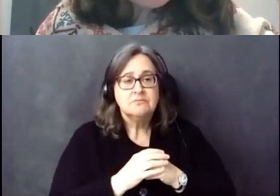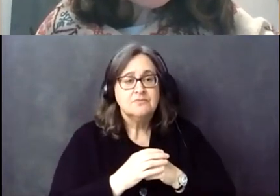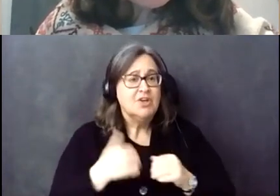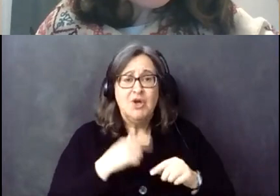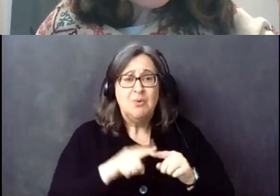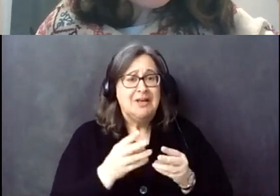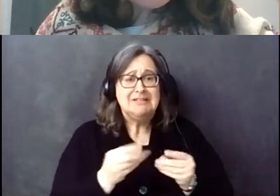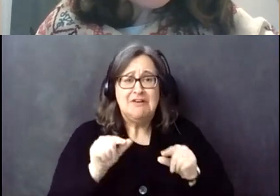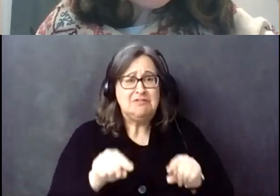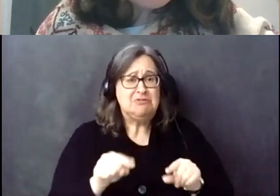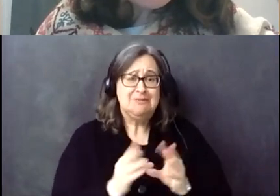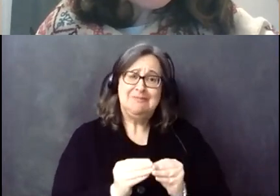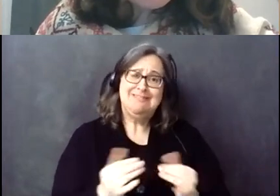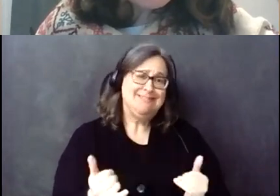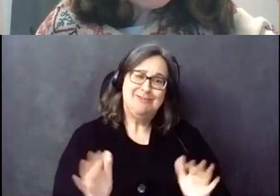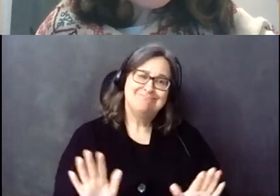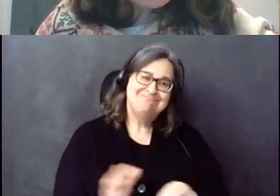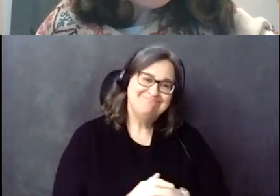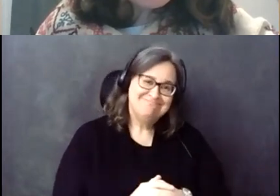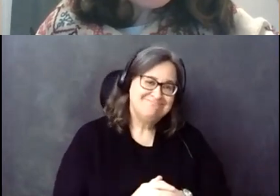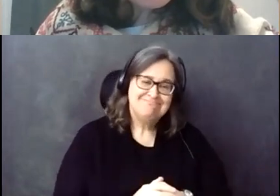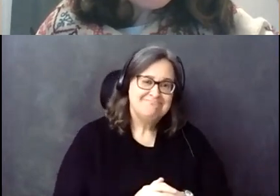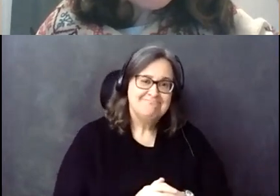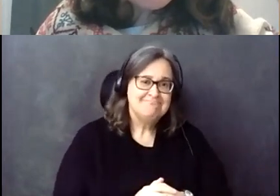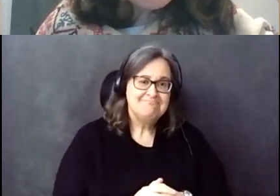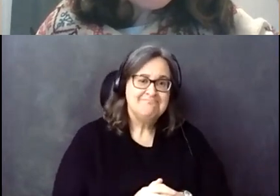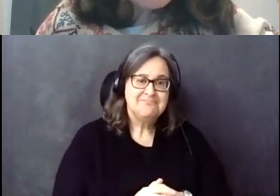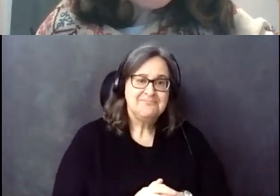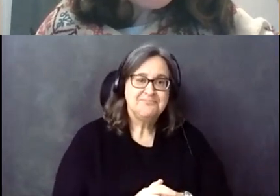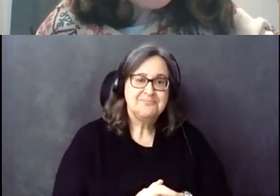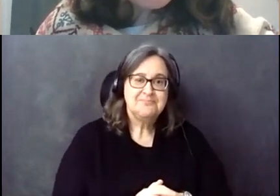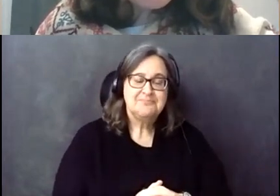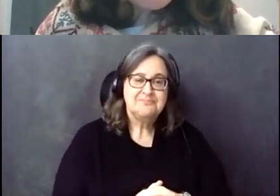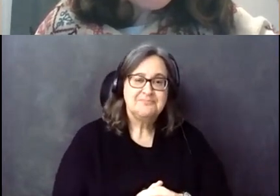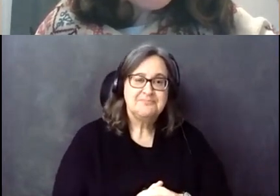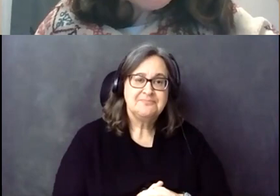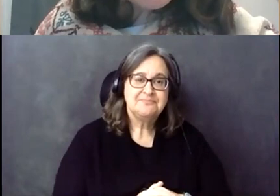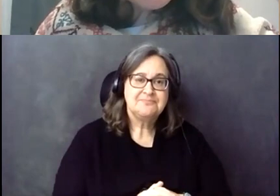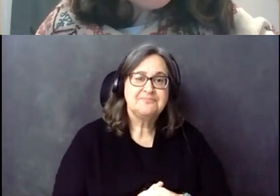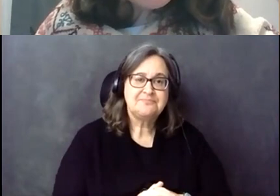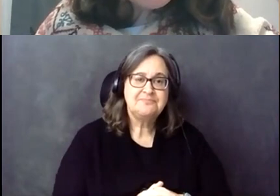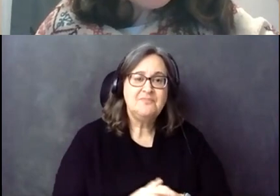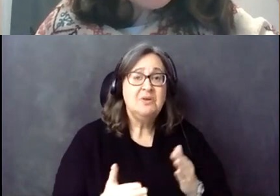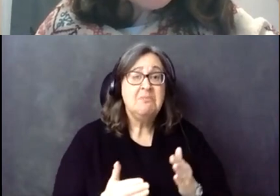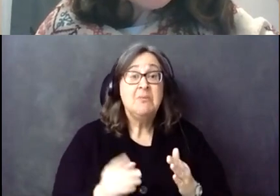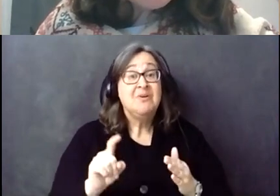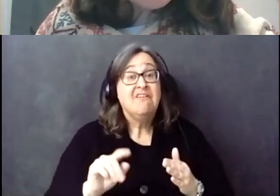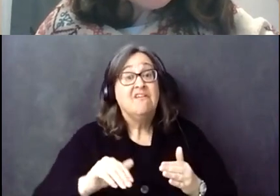here in this meeting tonight, but, and perhaps it'll take another